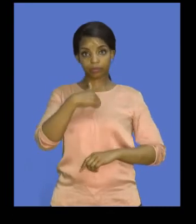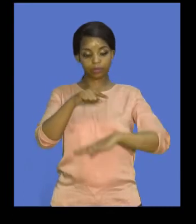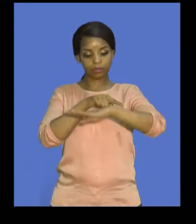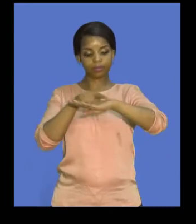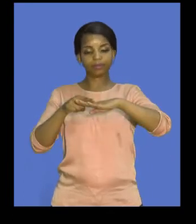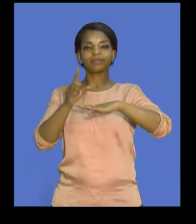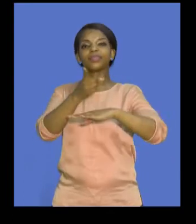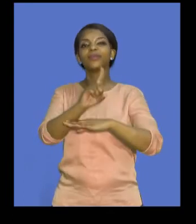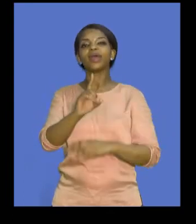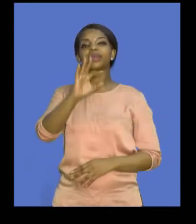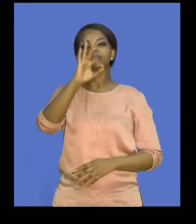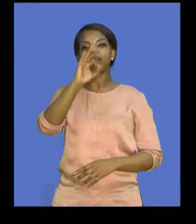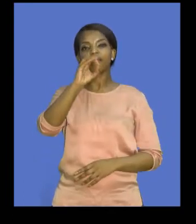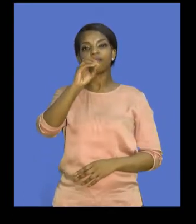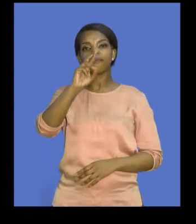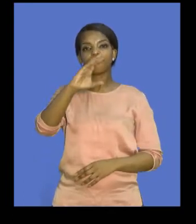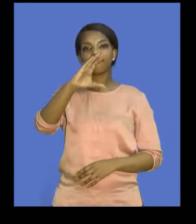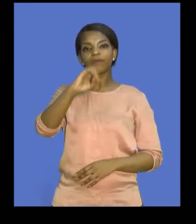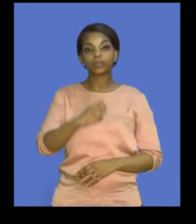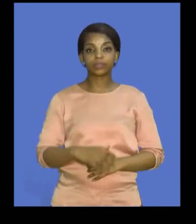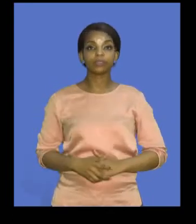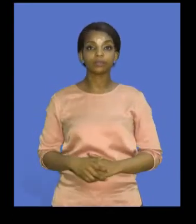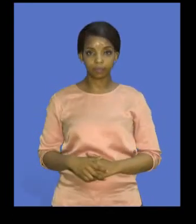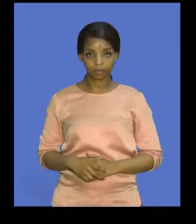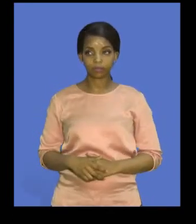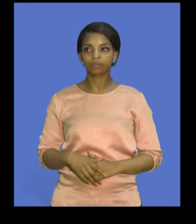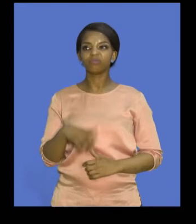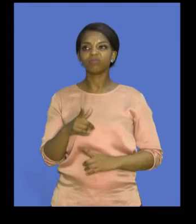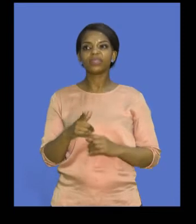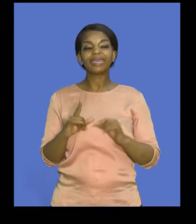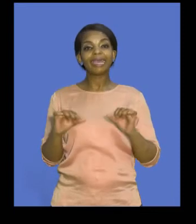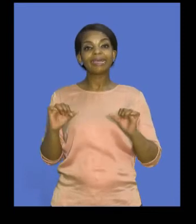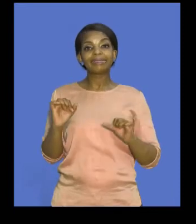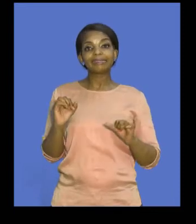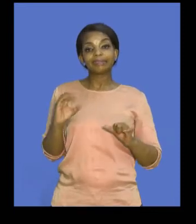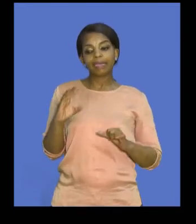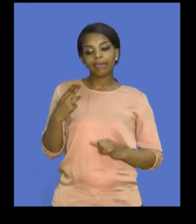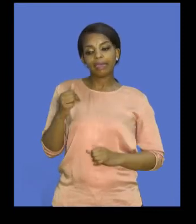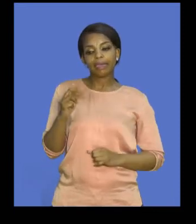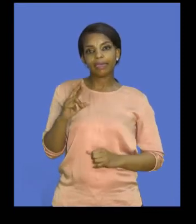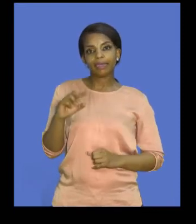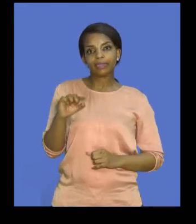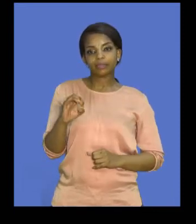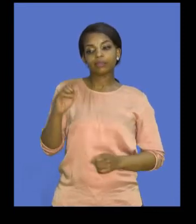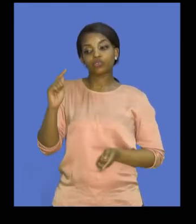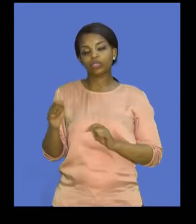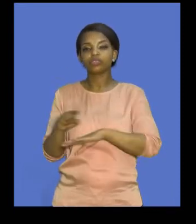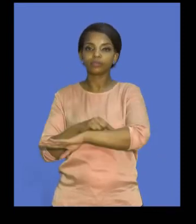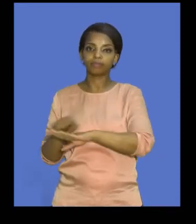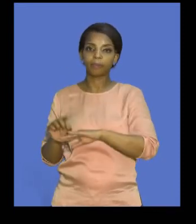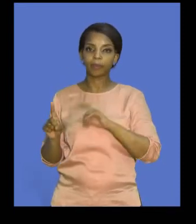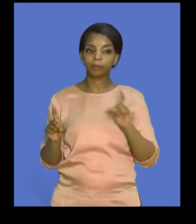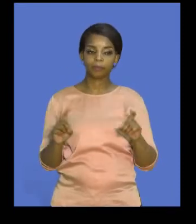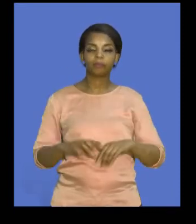of the charge changes. Okay, so what exactly are we saying here? We need to identify our variables. So